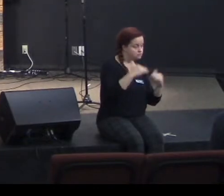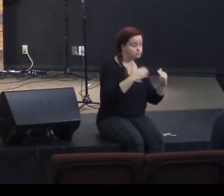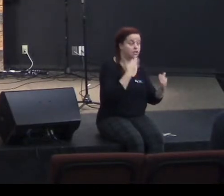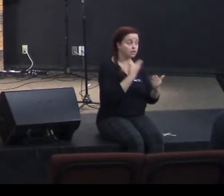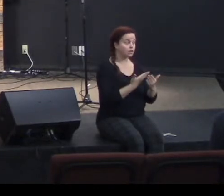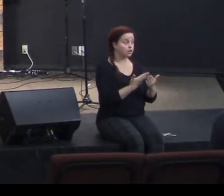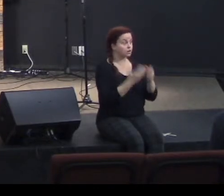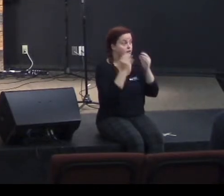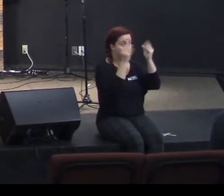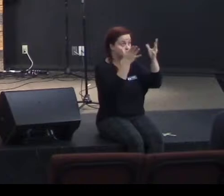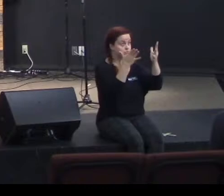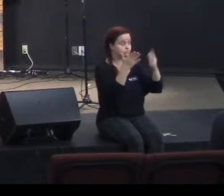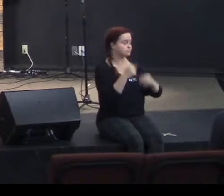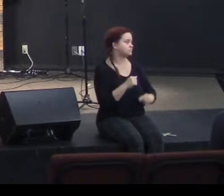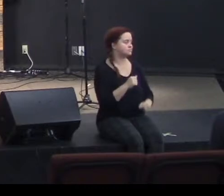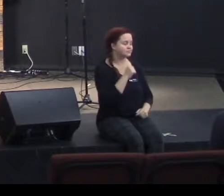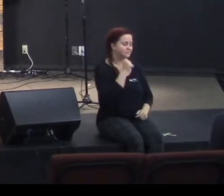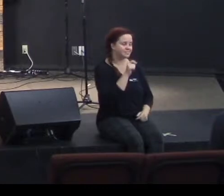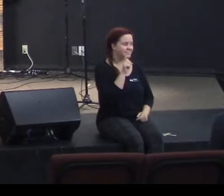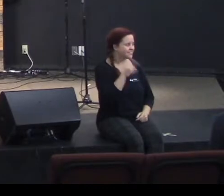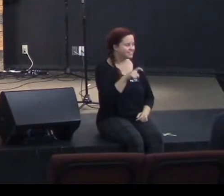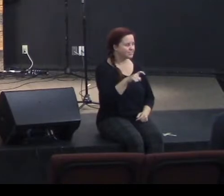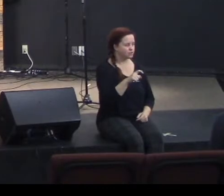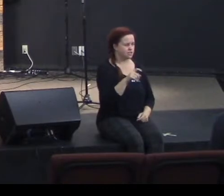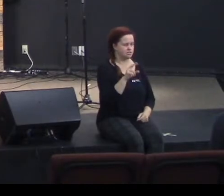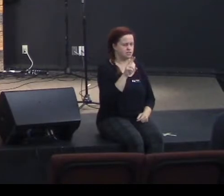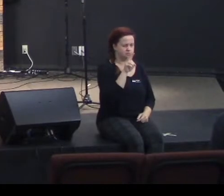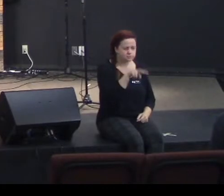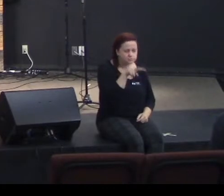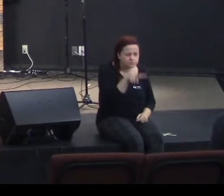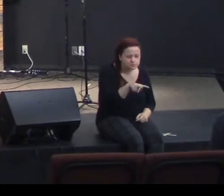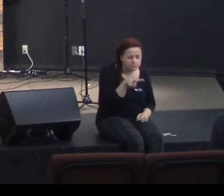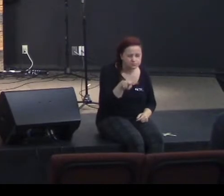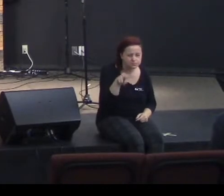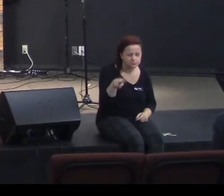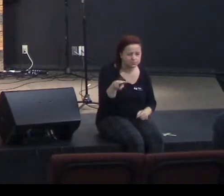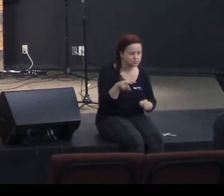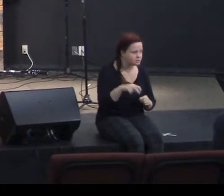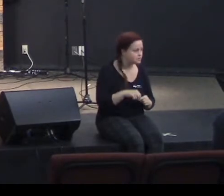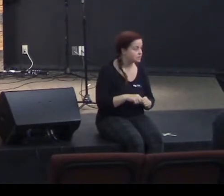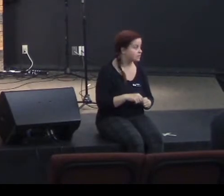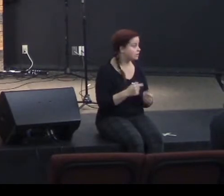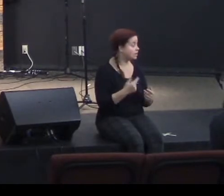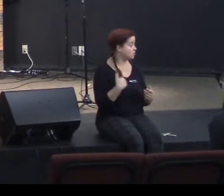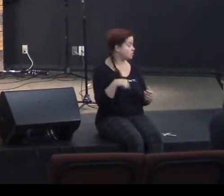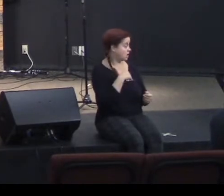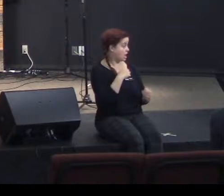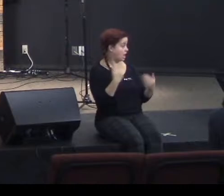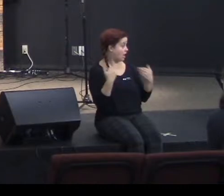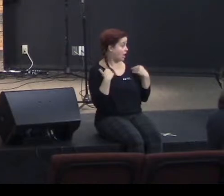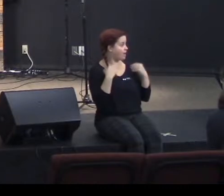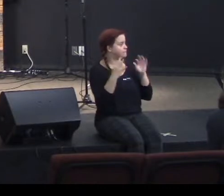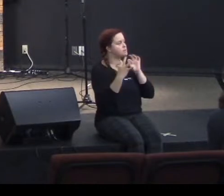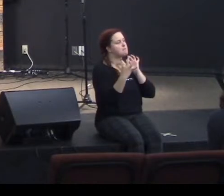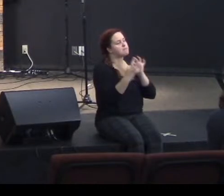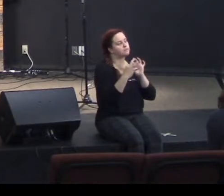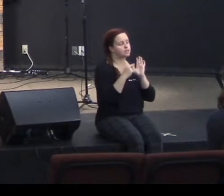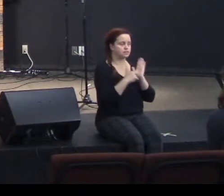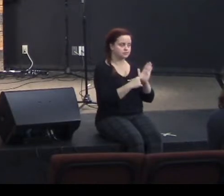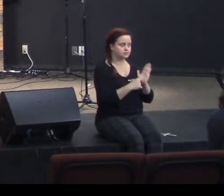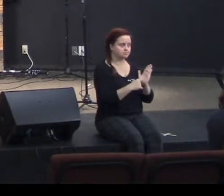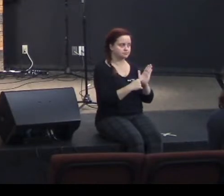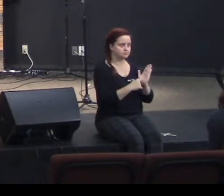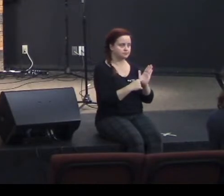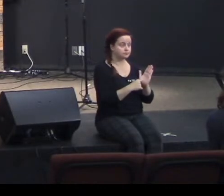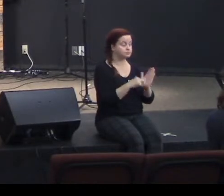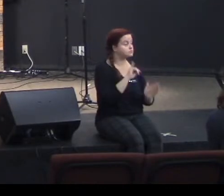the good news is that we don't have to look too hard, because we do have the perfect example. You know,